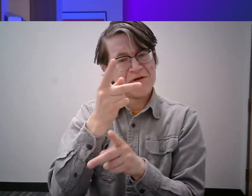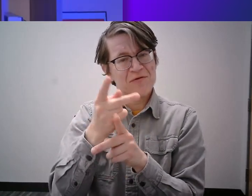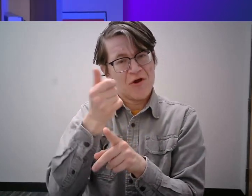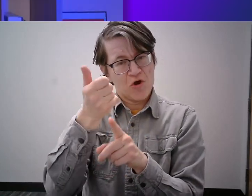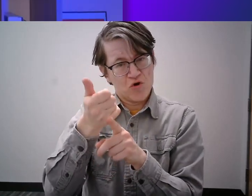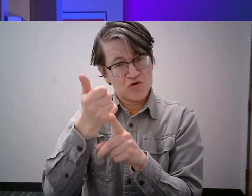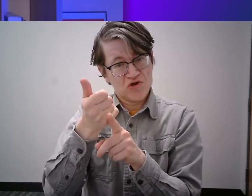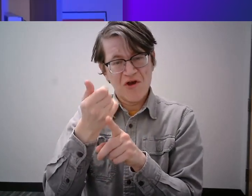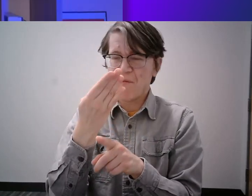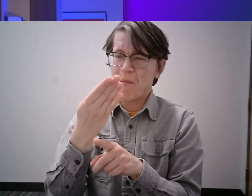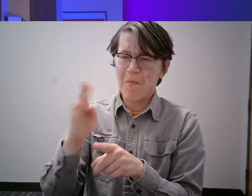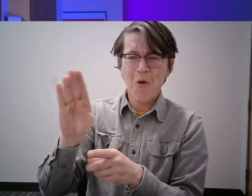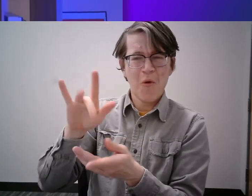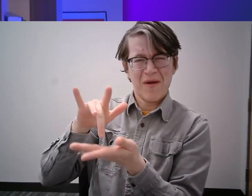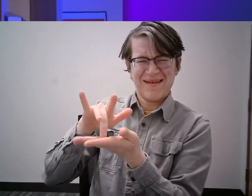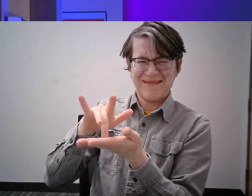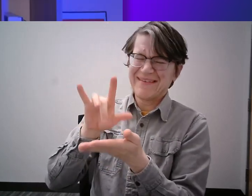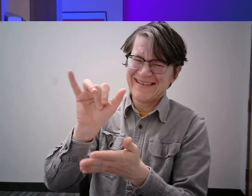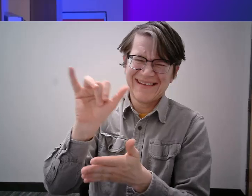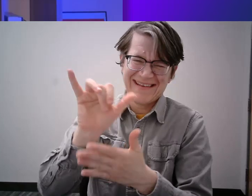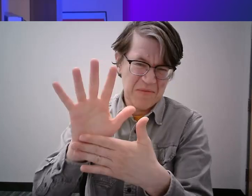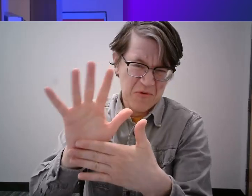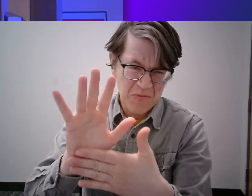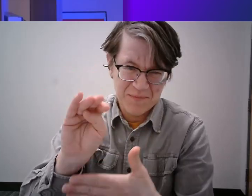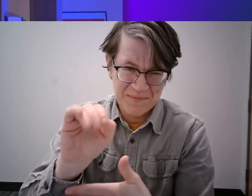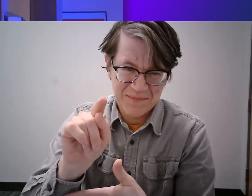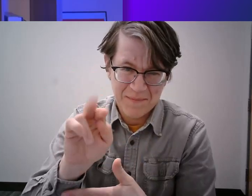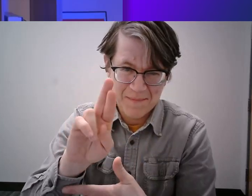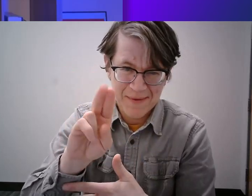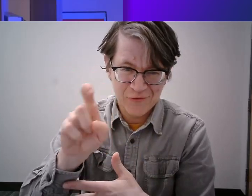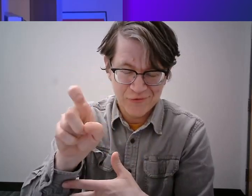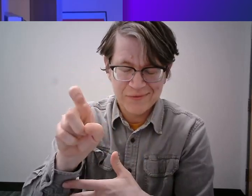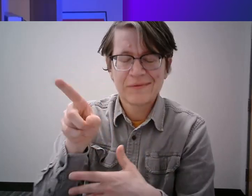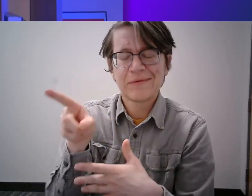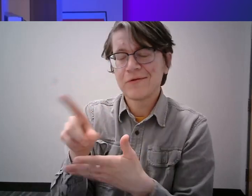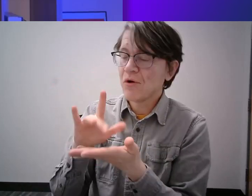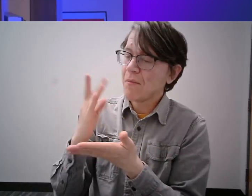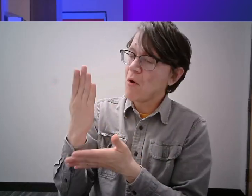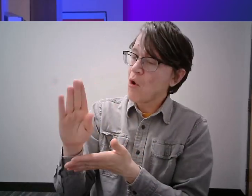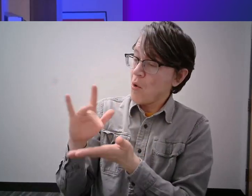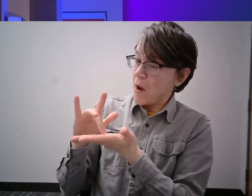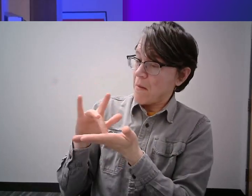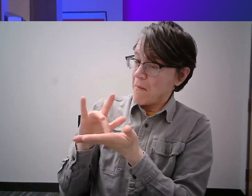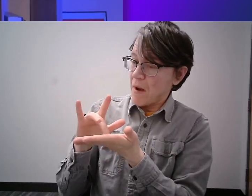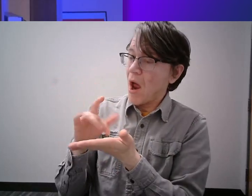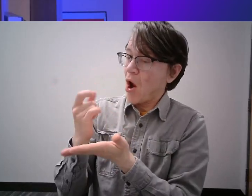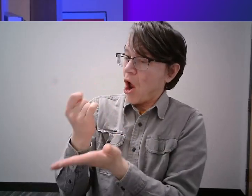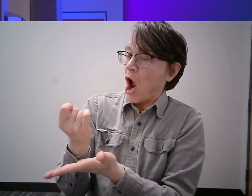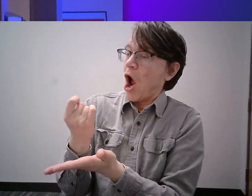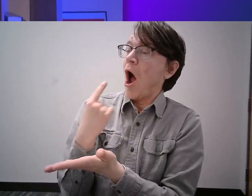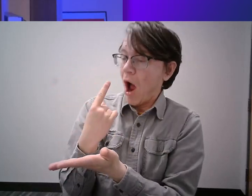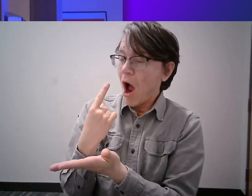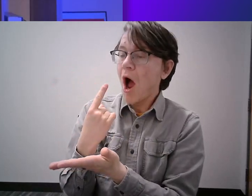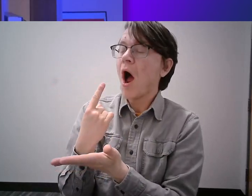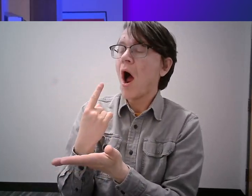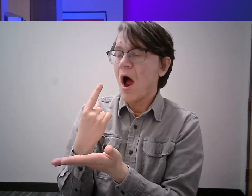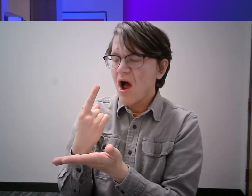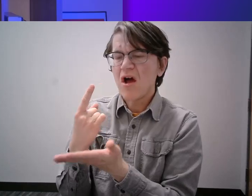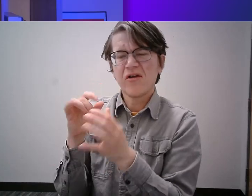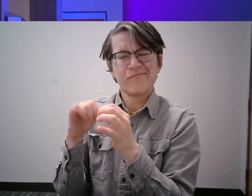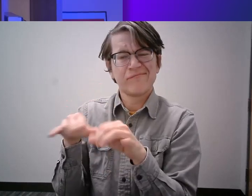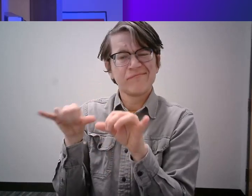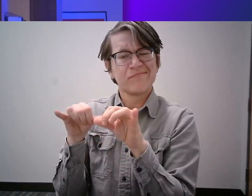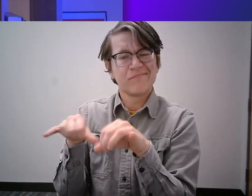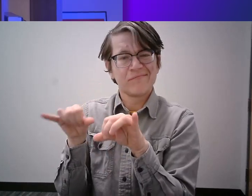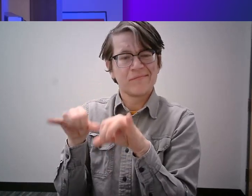You wake up in your bed and you see in fonts whatever you want to see. You take the red pill and you'll